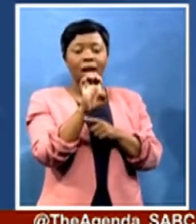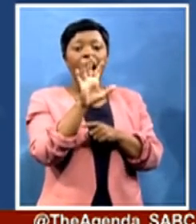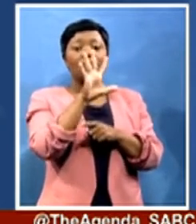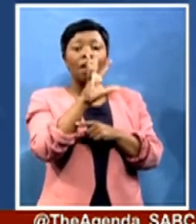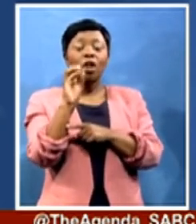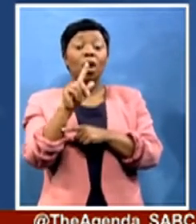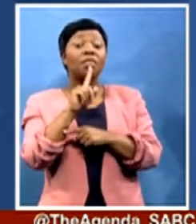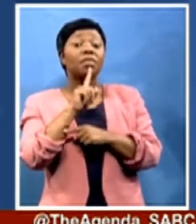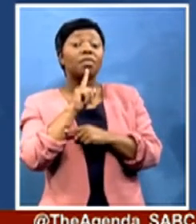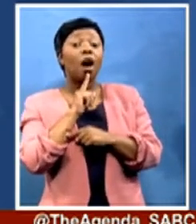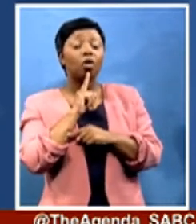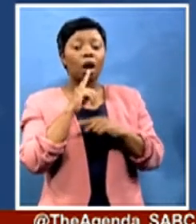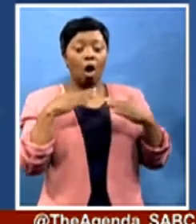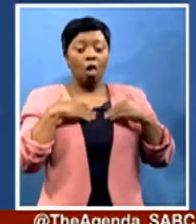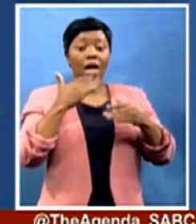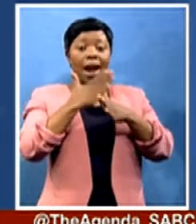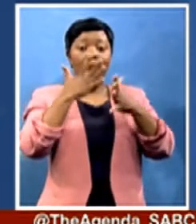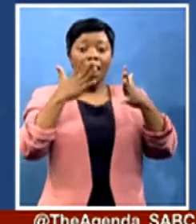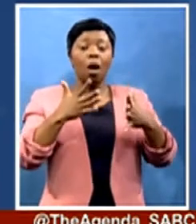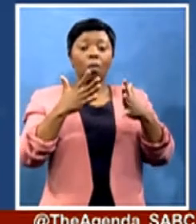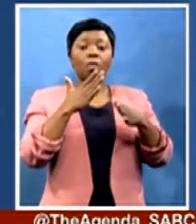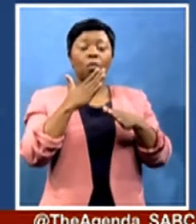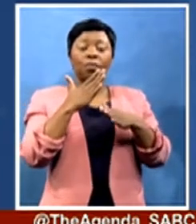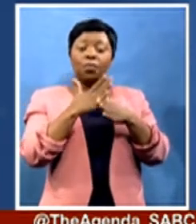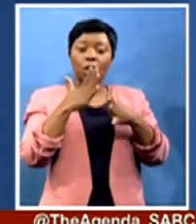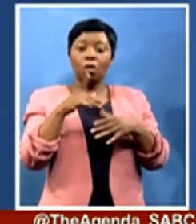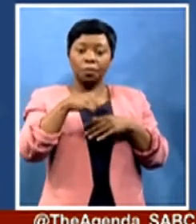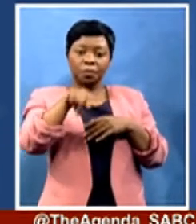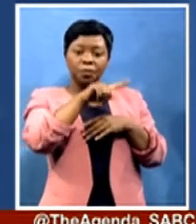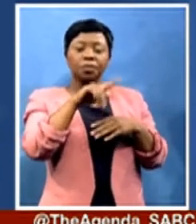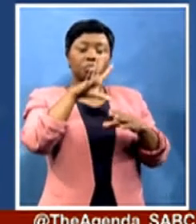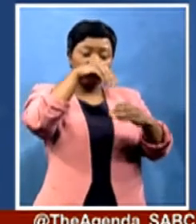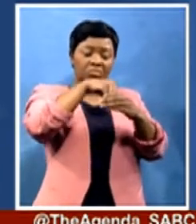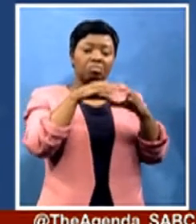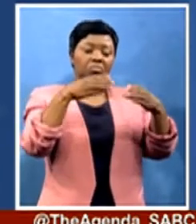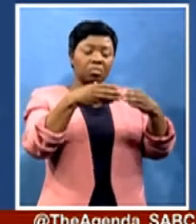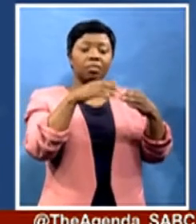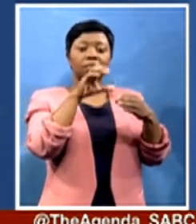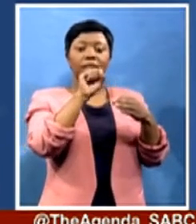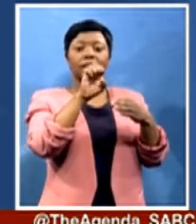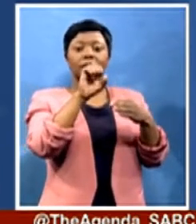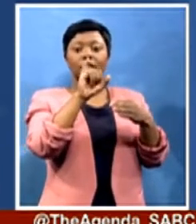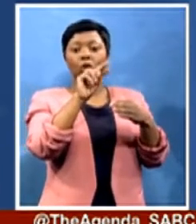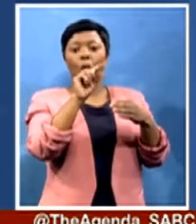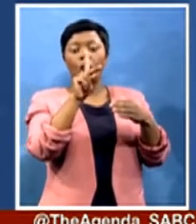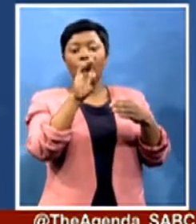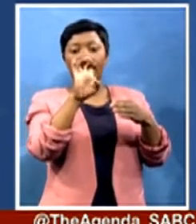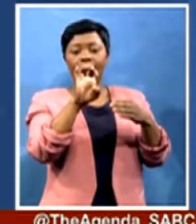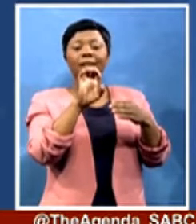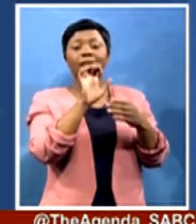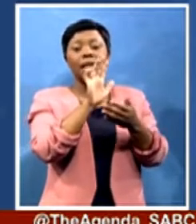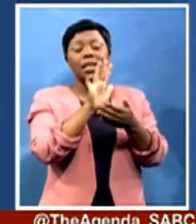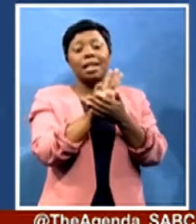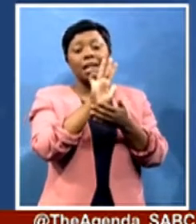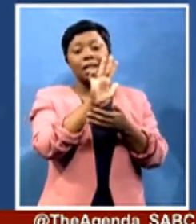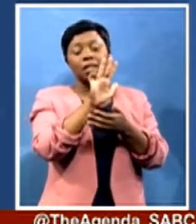early access Sisonke study. We vaccinated more than 292,000 healthcare workers before the pause. And